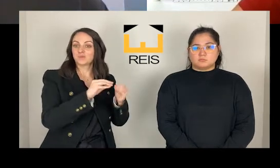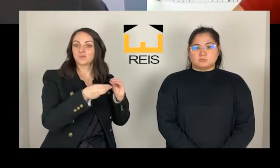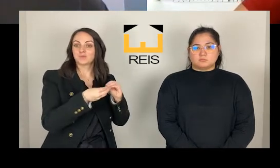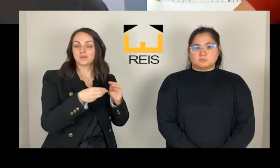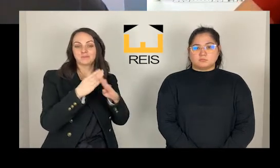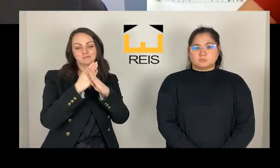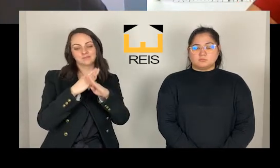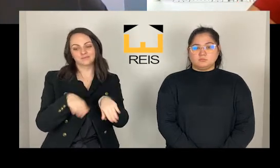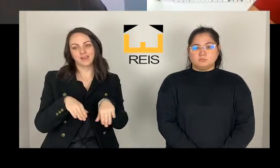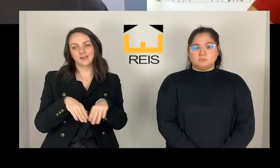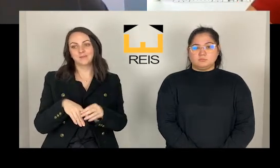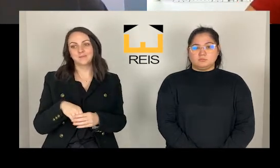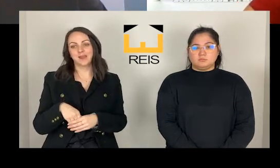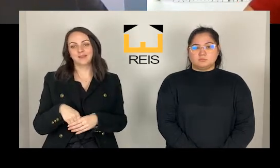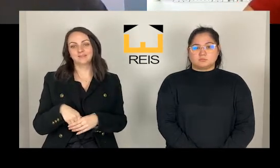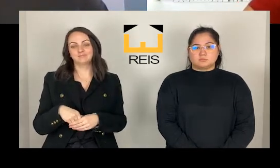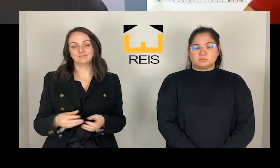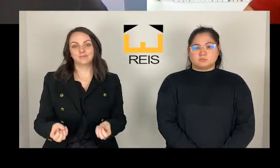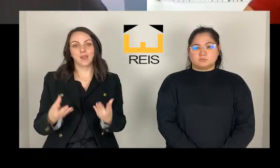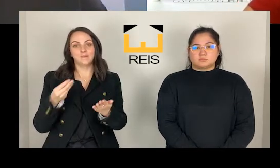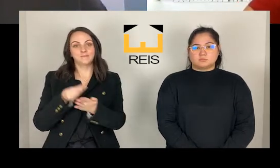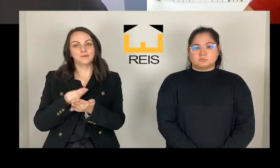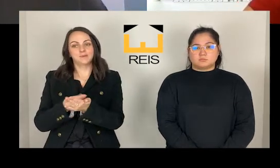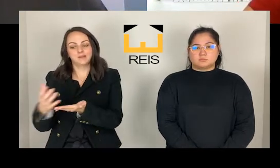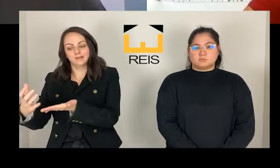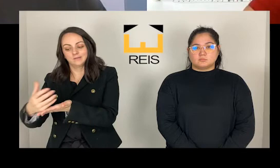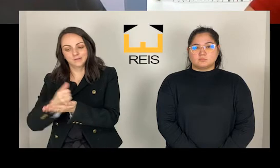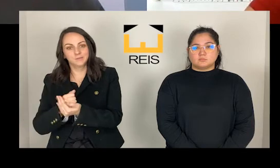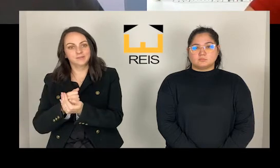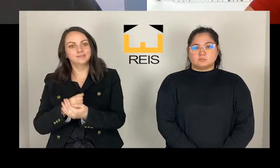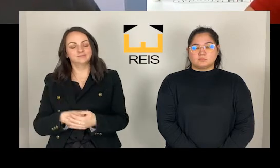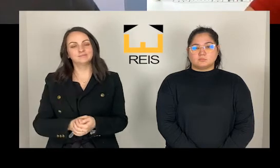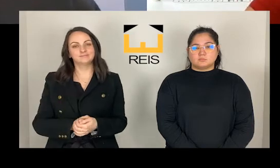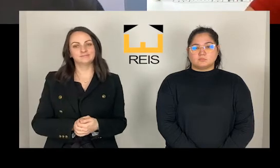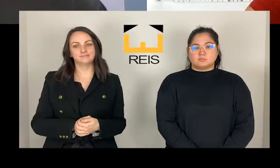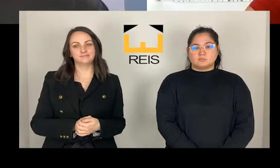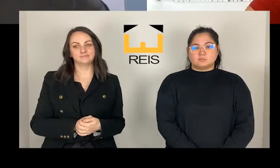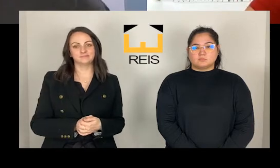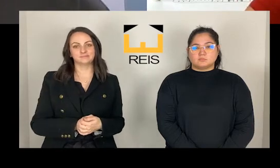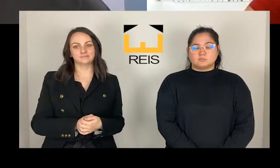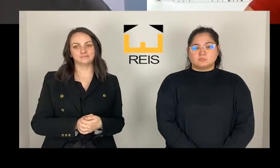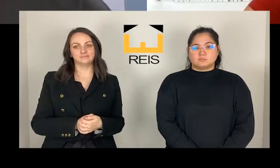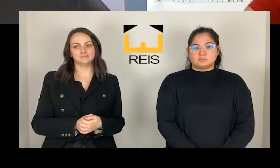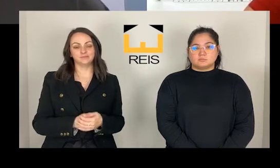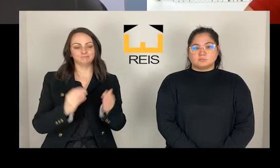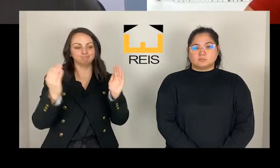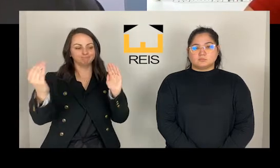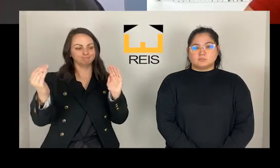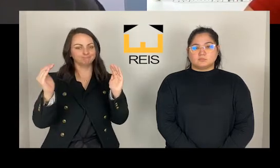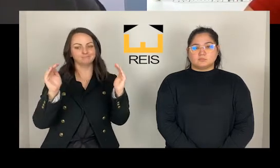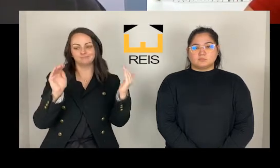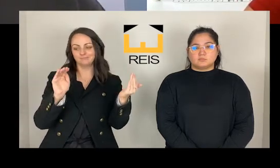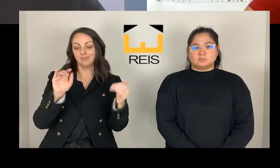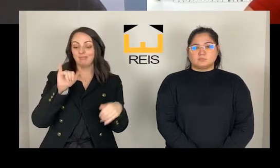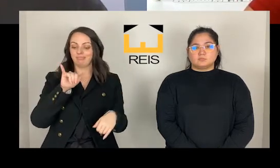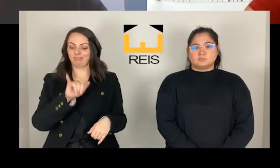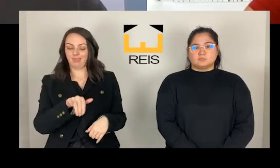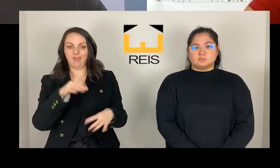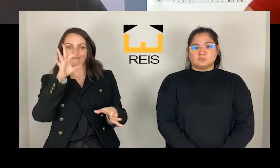literally divided by the amount of income that shows on the application. So based on the debt to income will